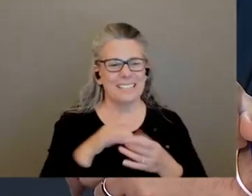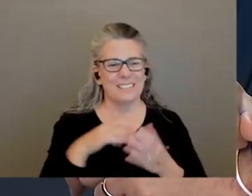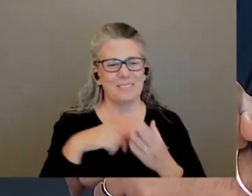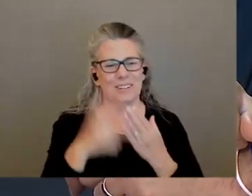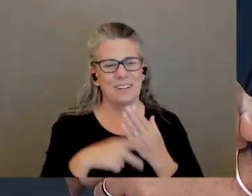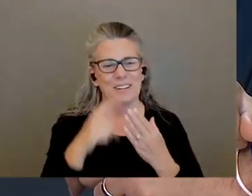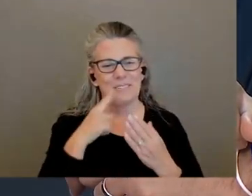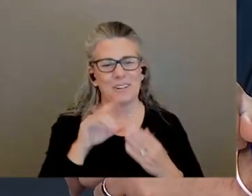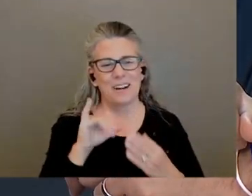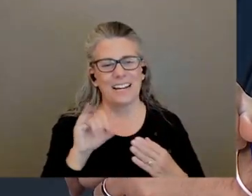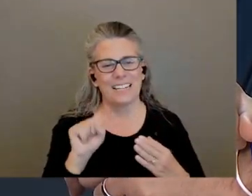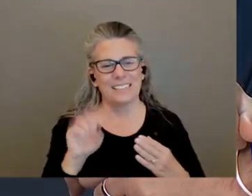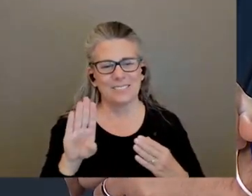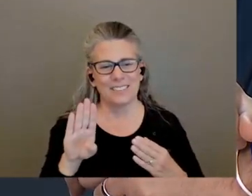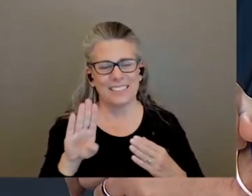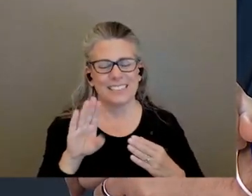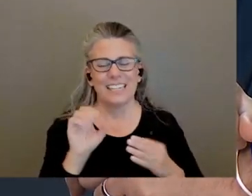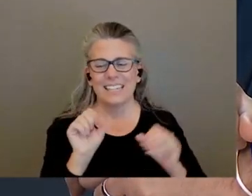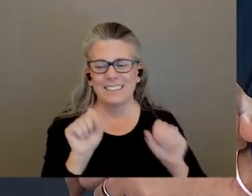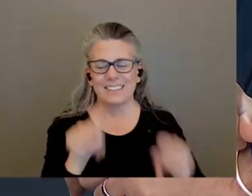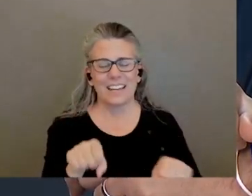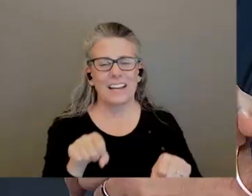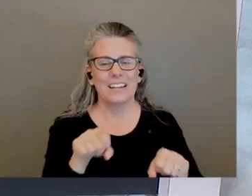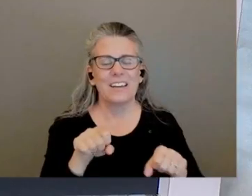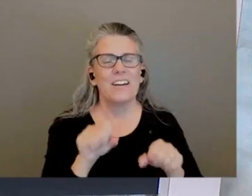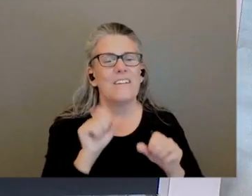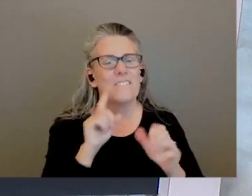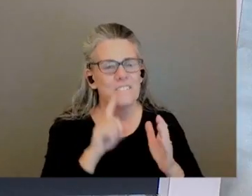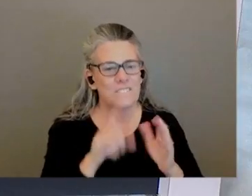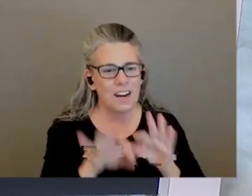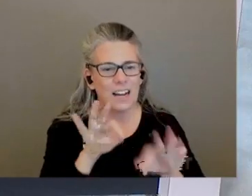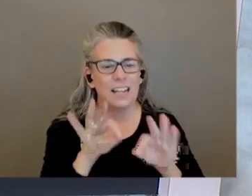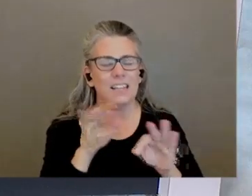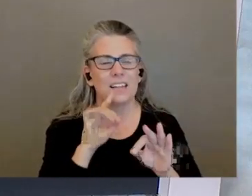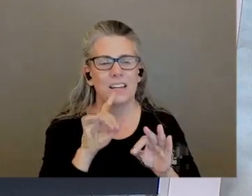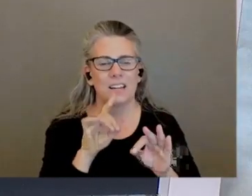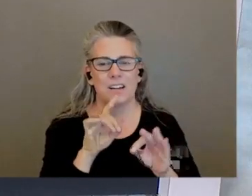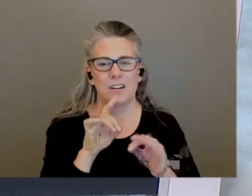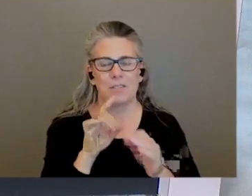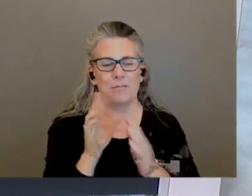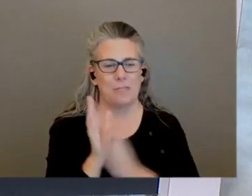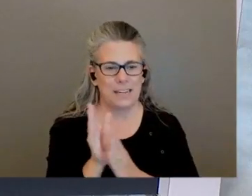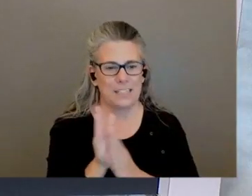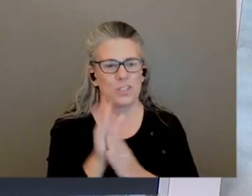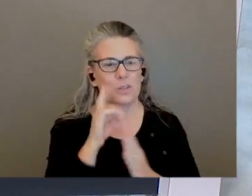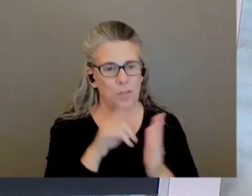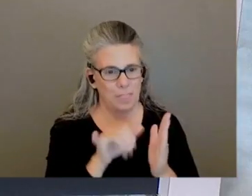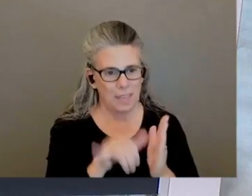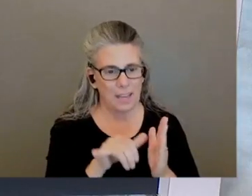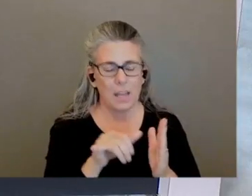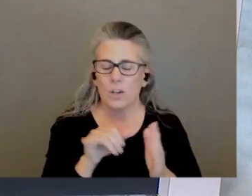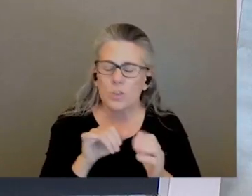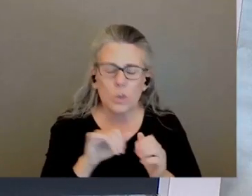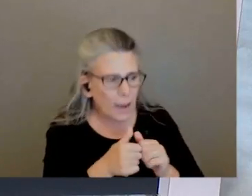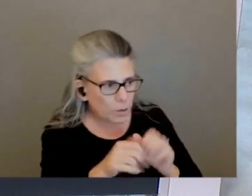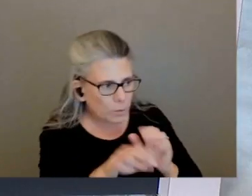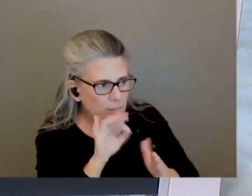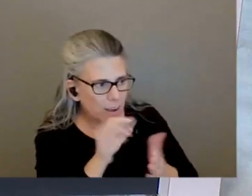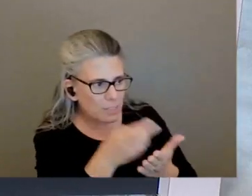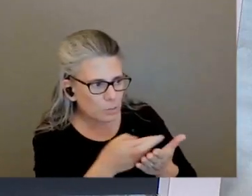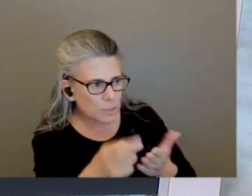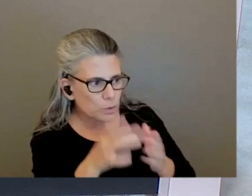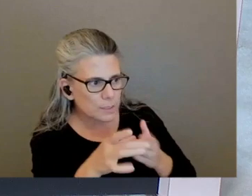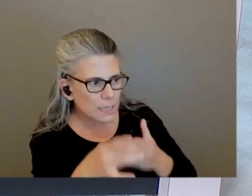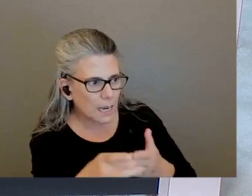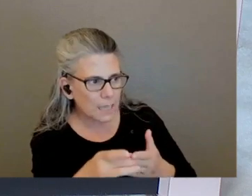into the program and get recognized for that. So how can I find that resource guide? I just use my favorite search engine